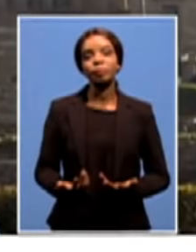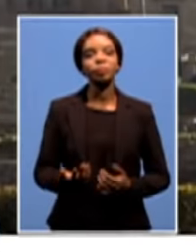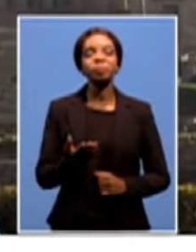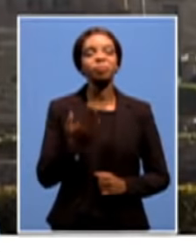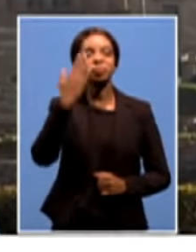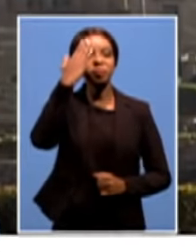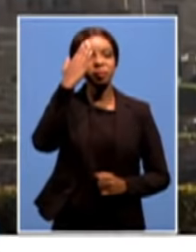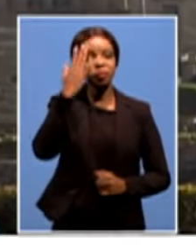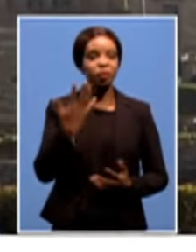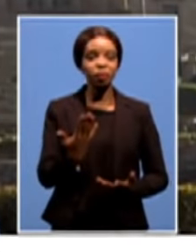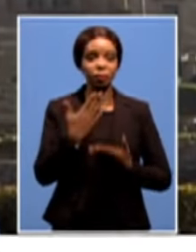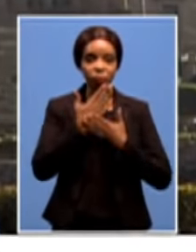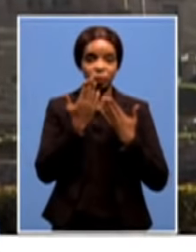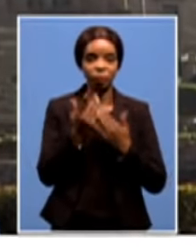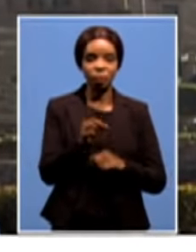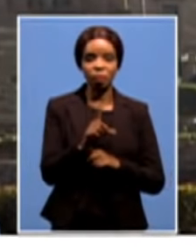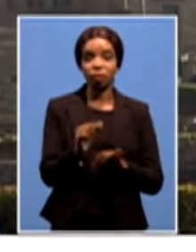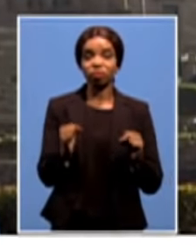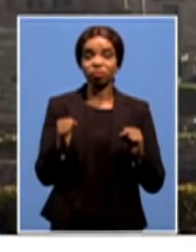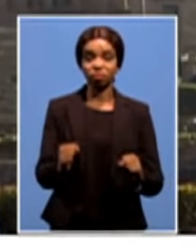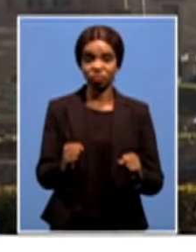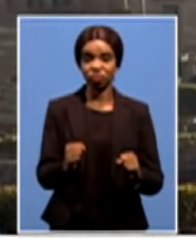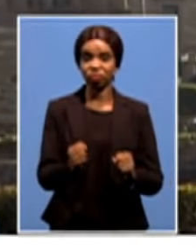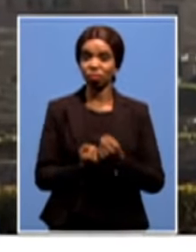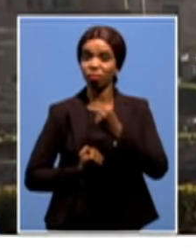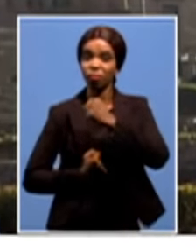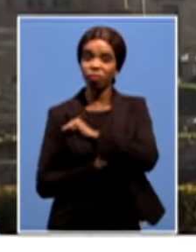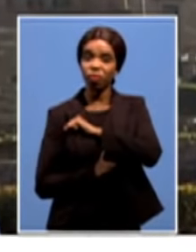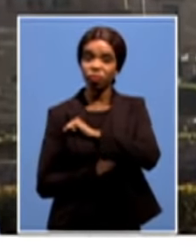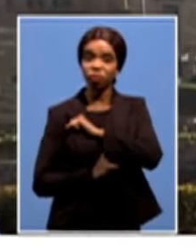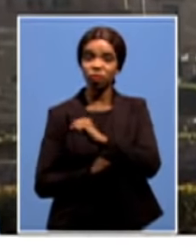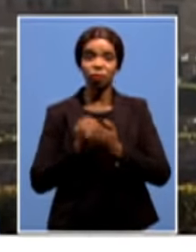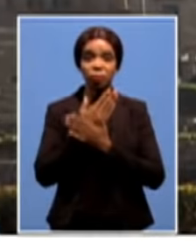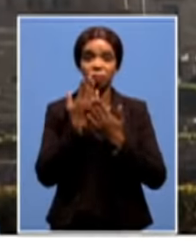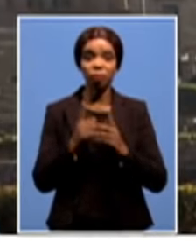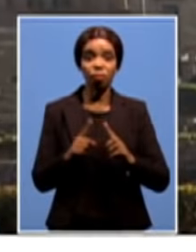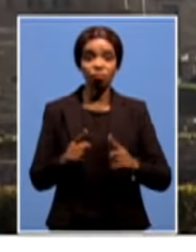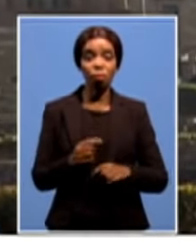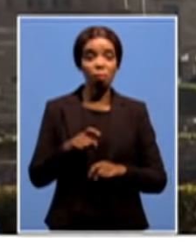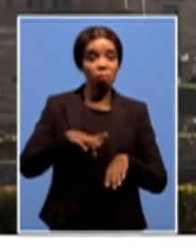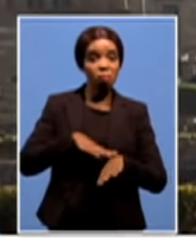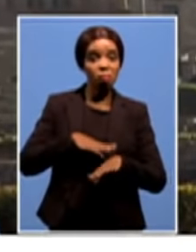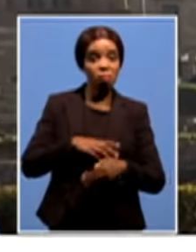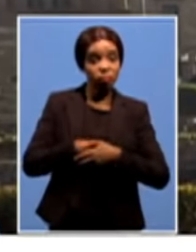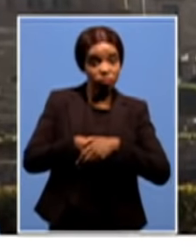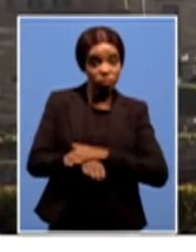Without a good, solid foundation in the early years, from birth to 6,